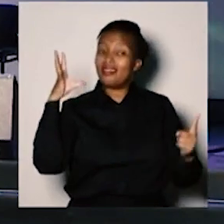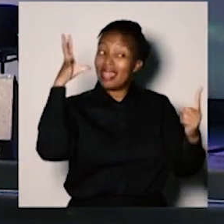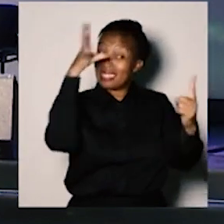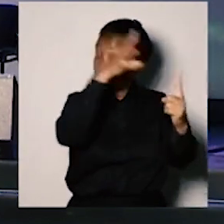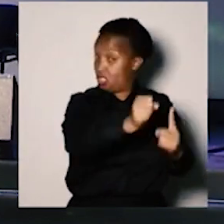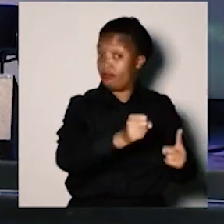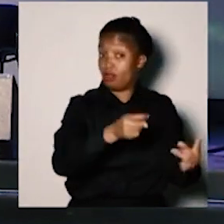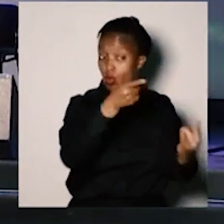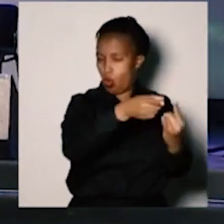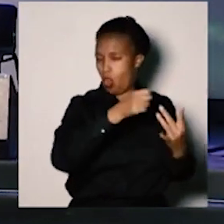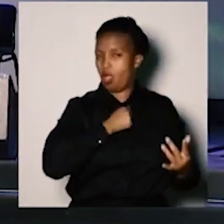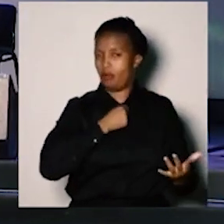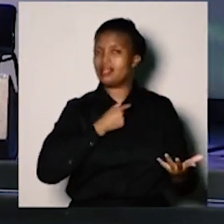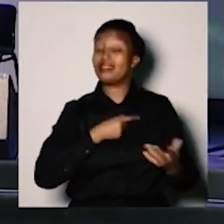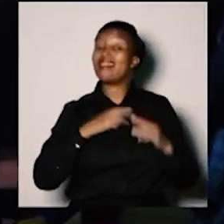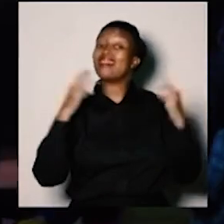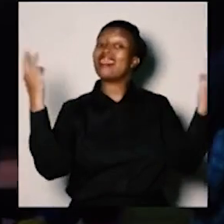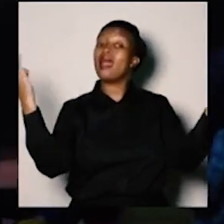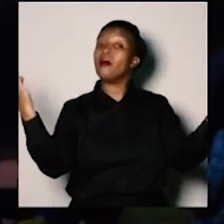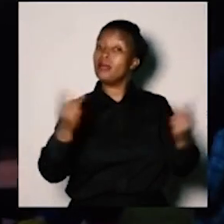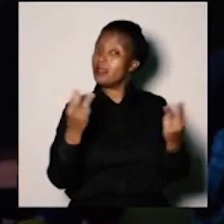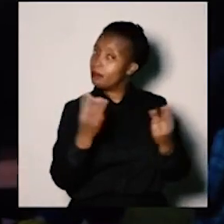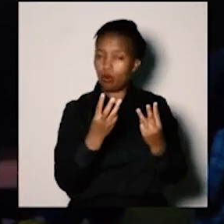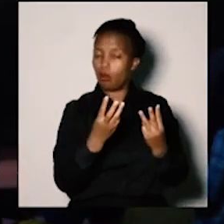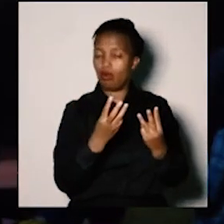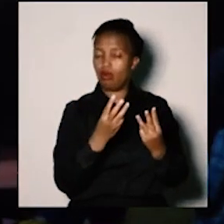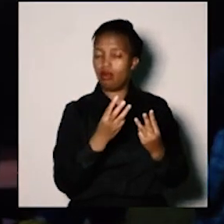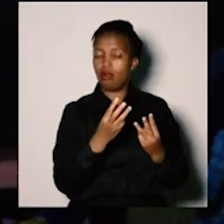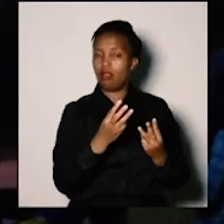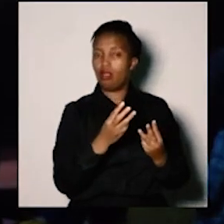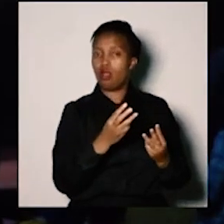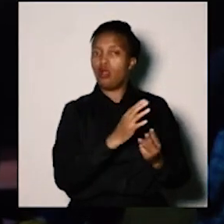gospel. Look at your neighbor and say, you are so serious today, Shem.